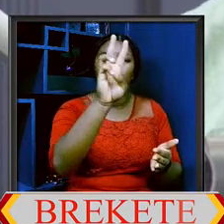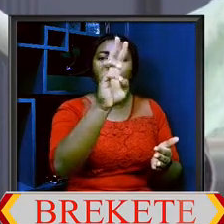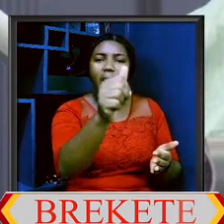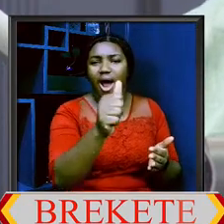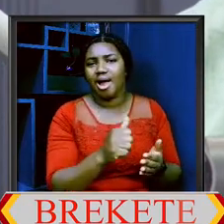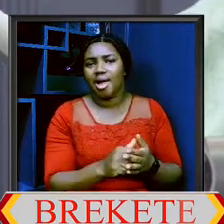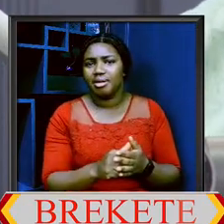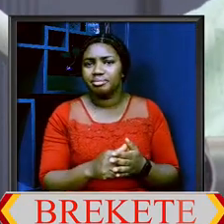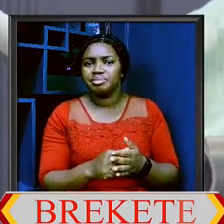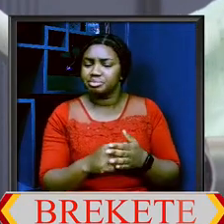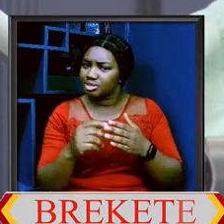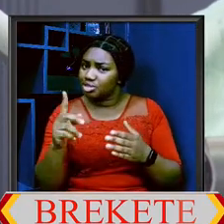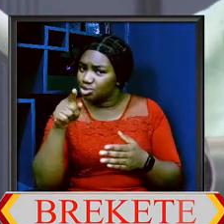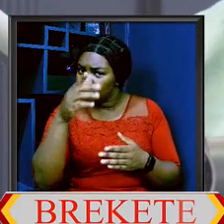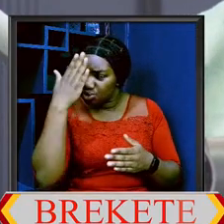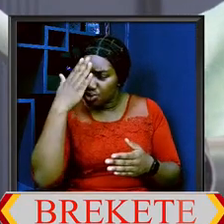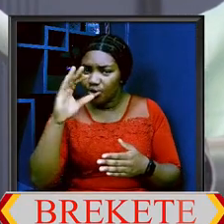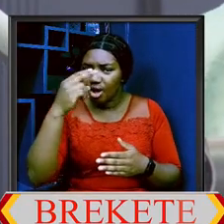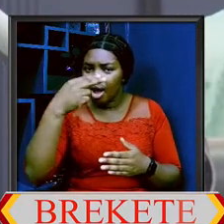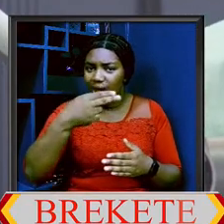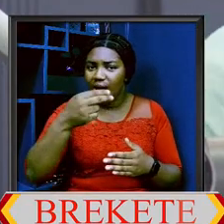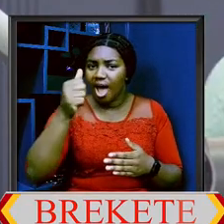person the half